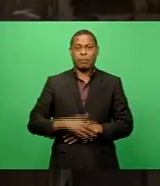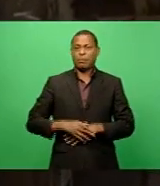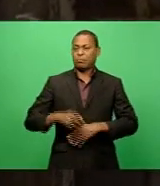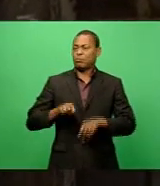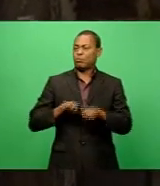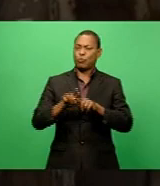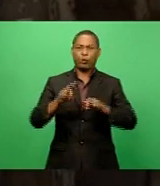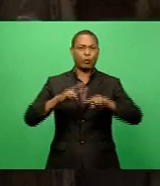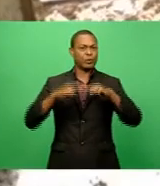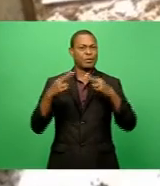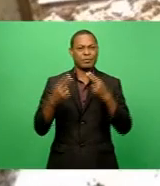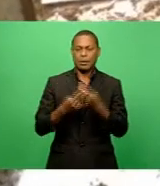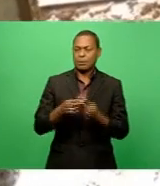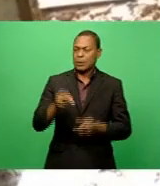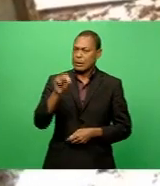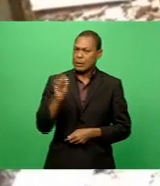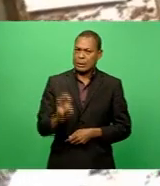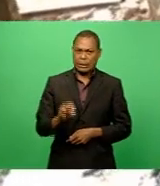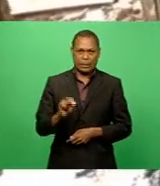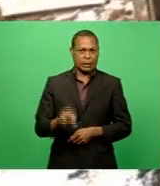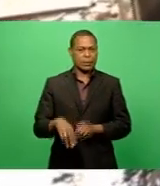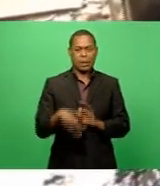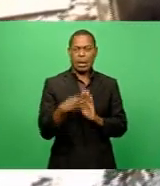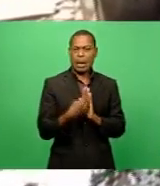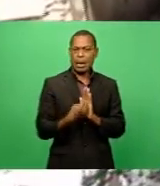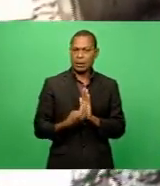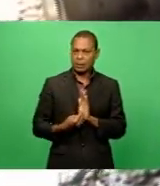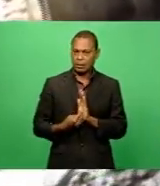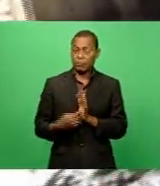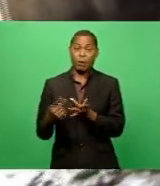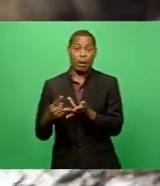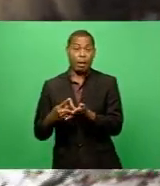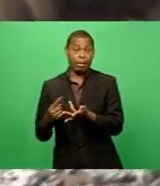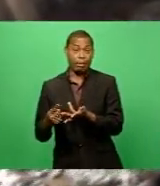basic necessities and a lesson for others as well.